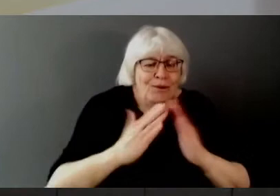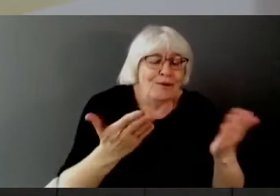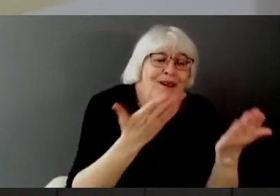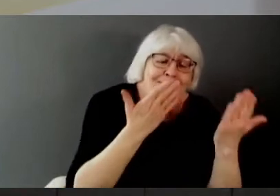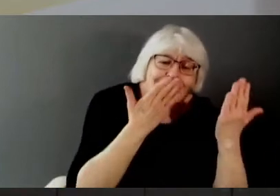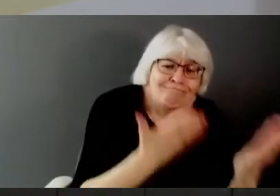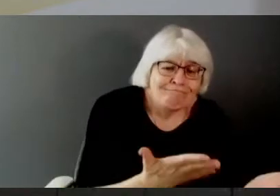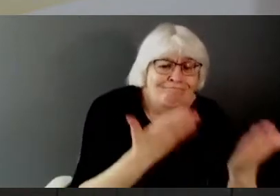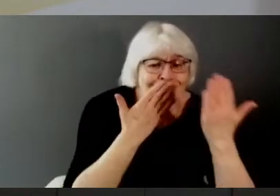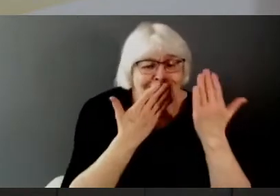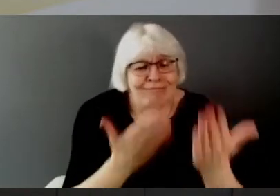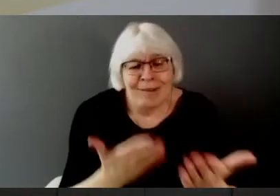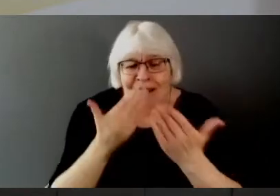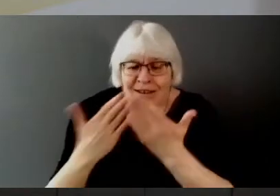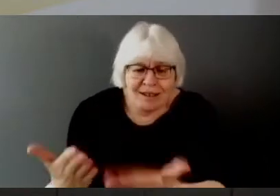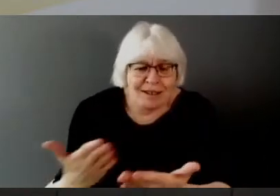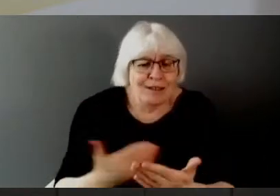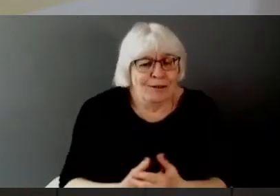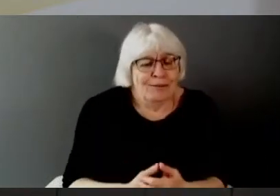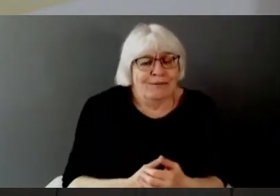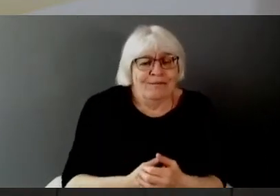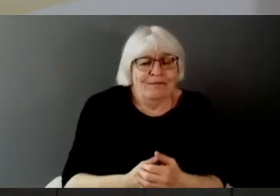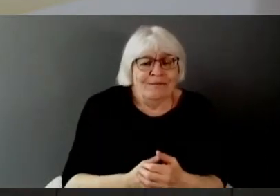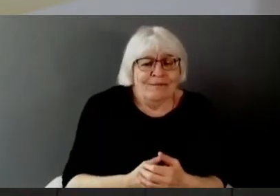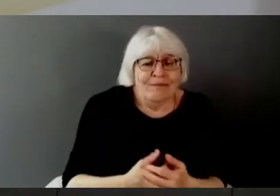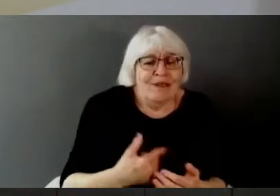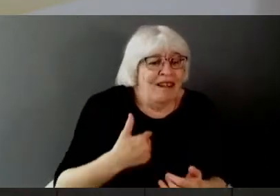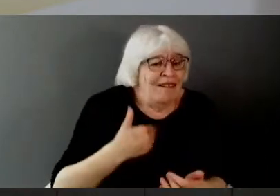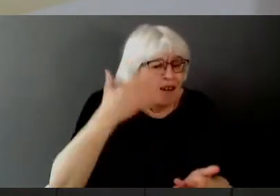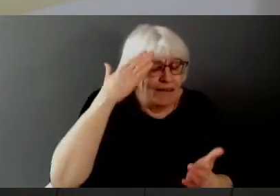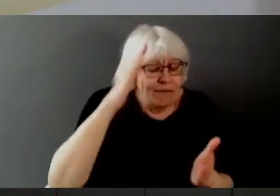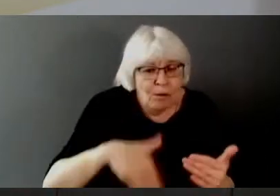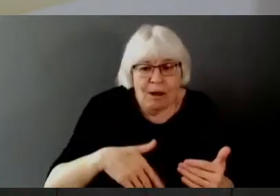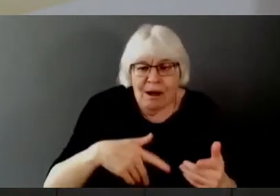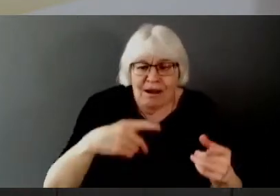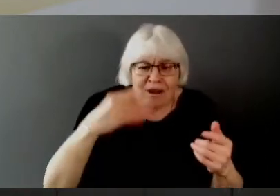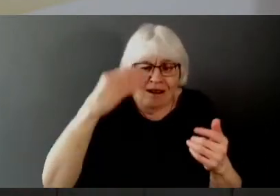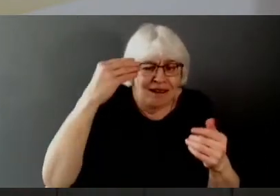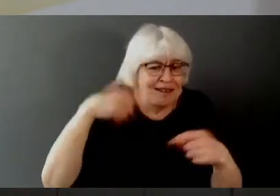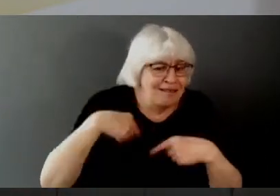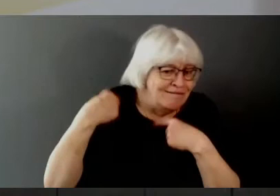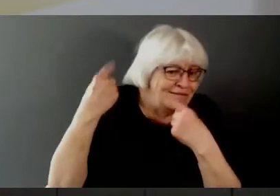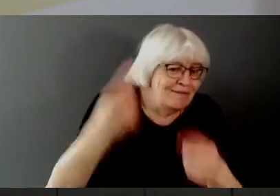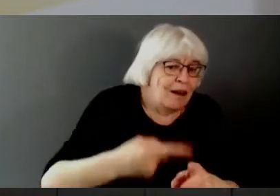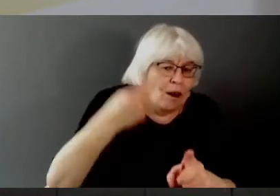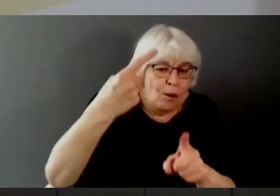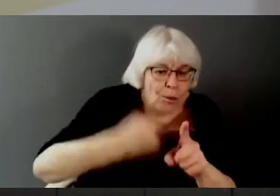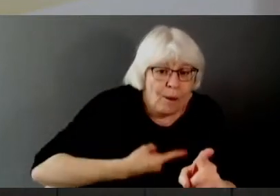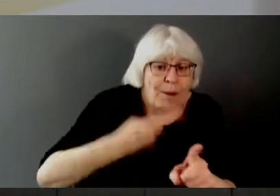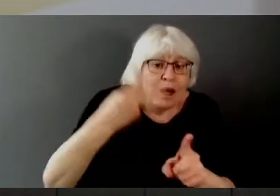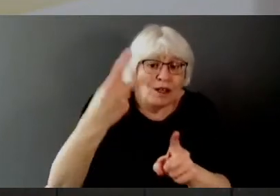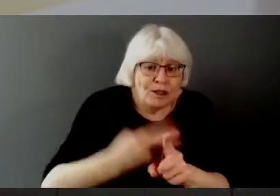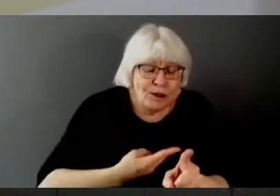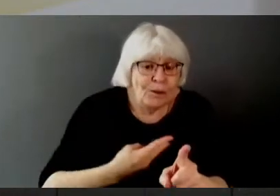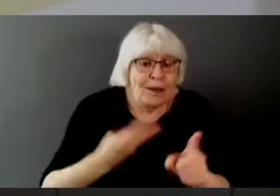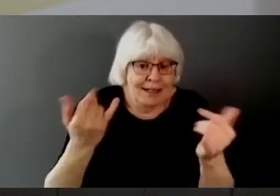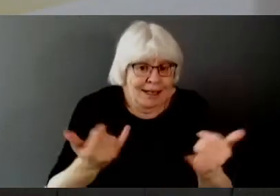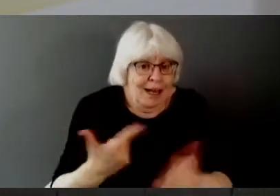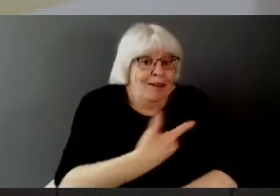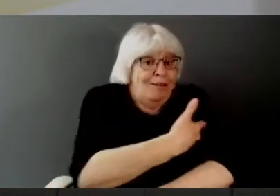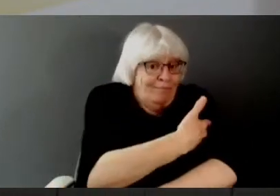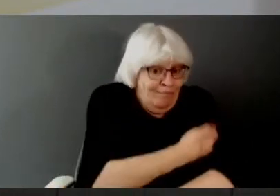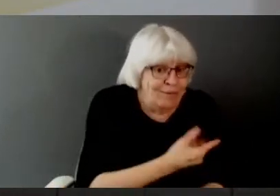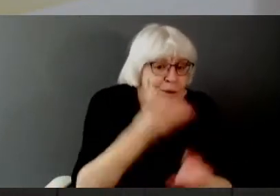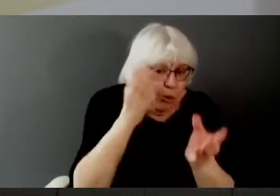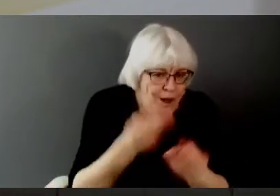As you know from previous briefings, we started to administer the vaccine to frontline healthcare workers involved in the COVID-19 response and